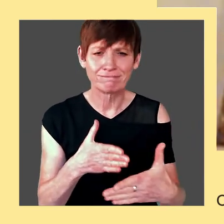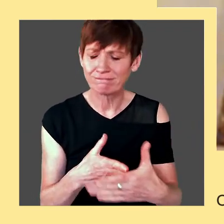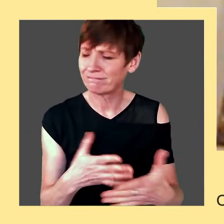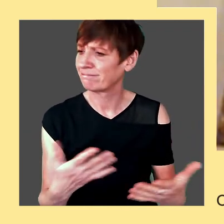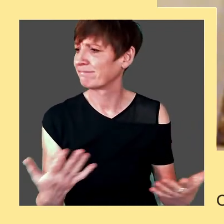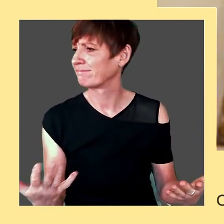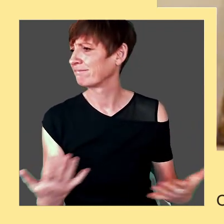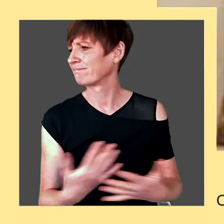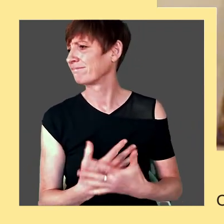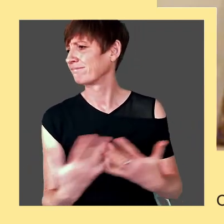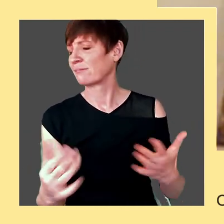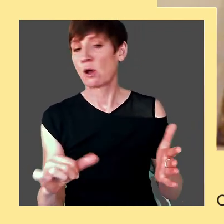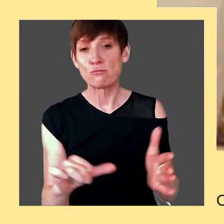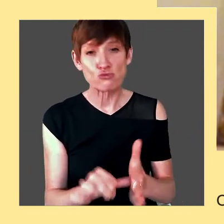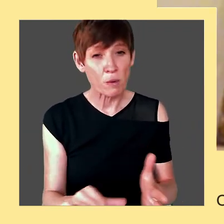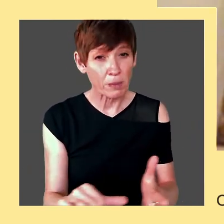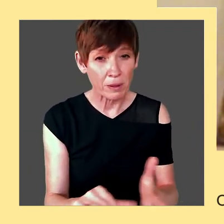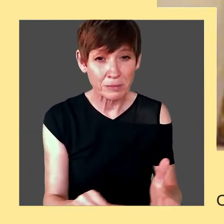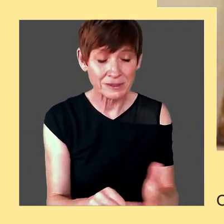financially, creativity,